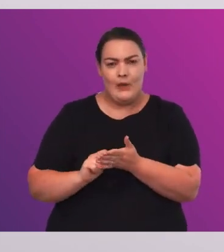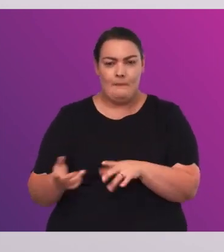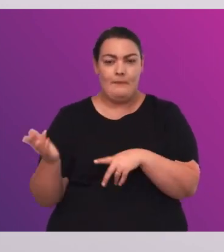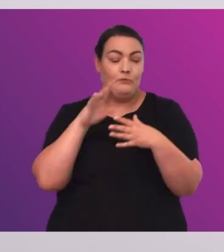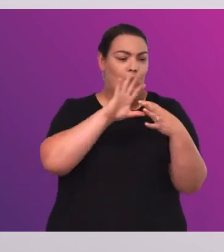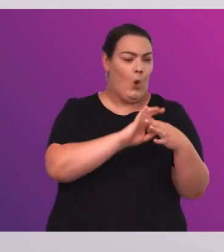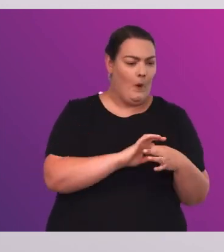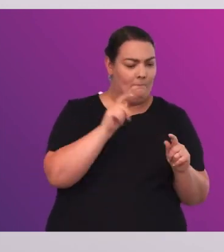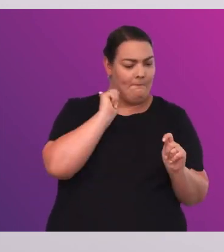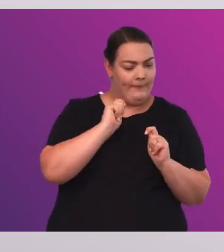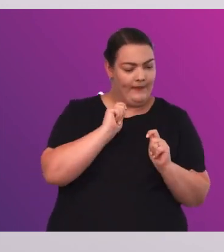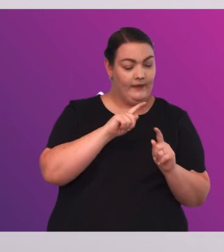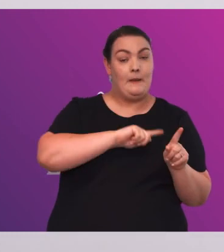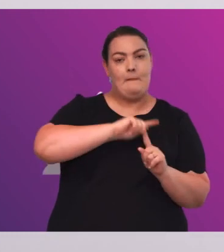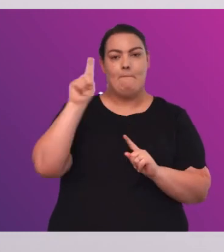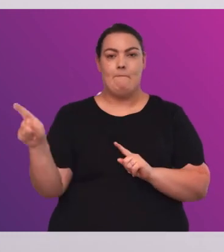back another day.